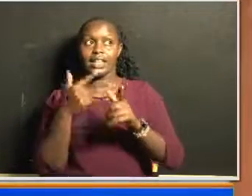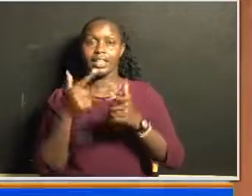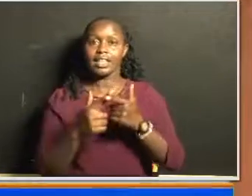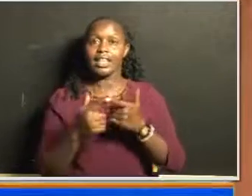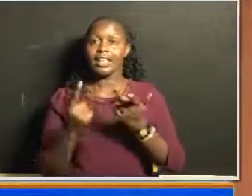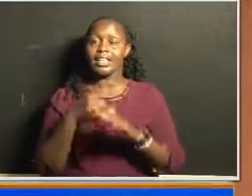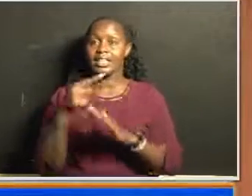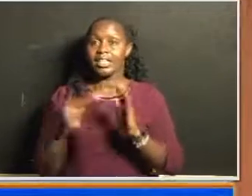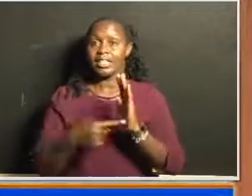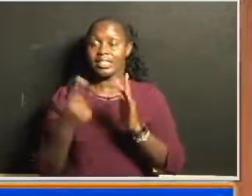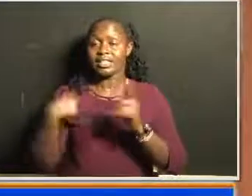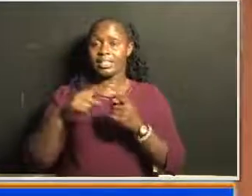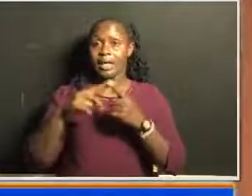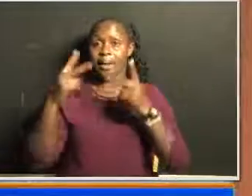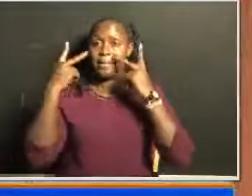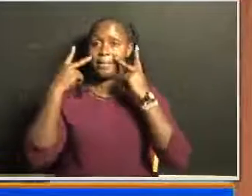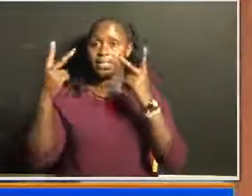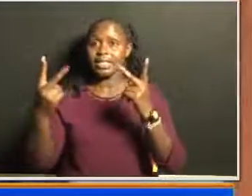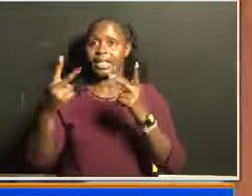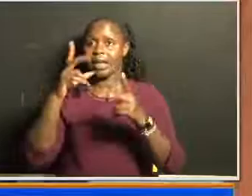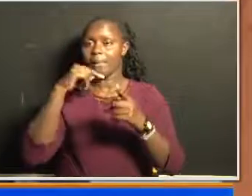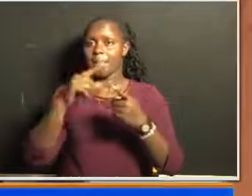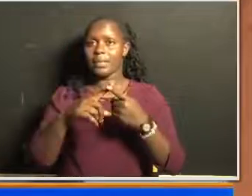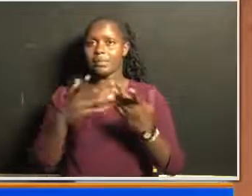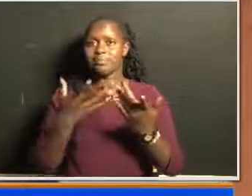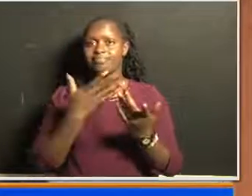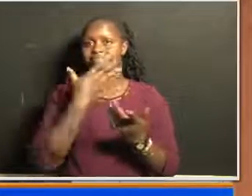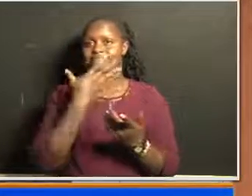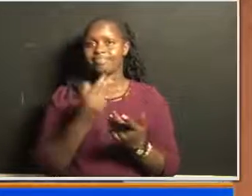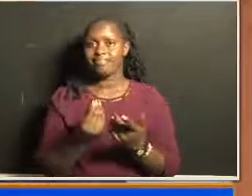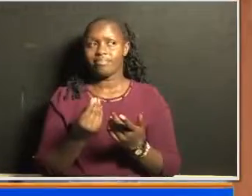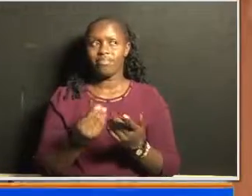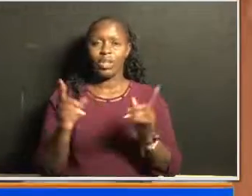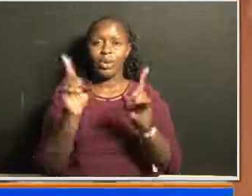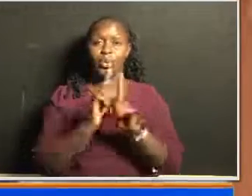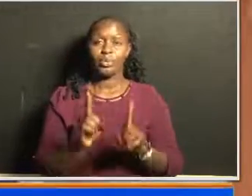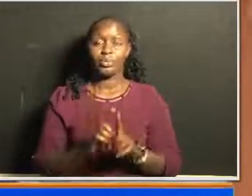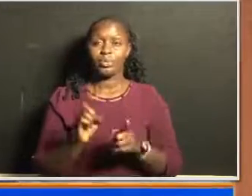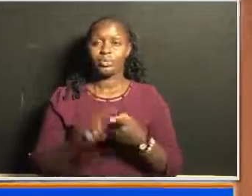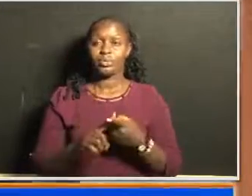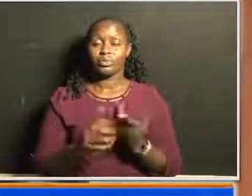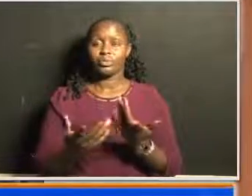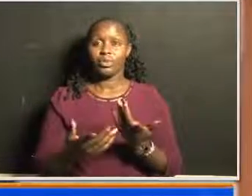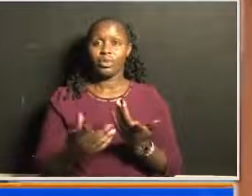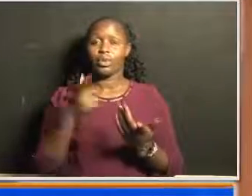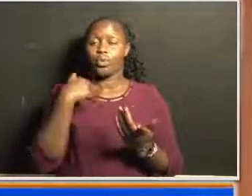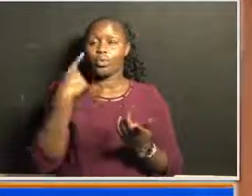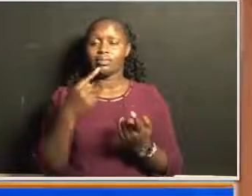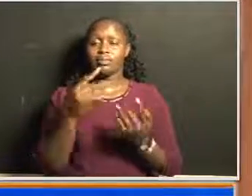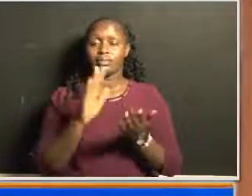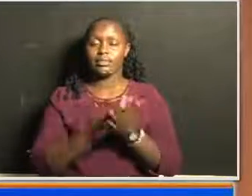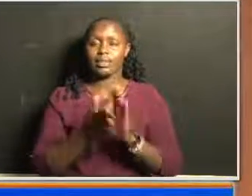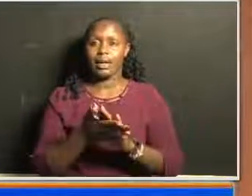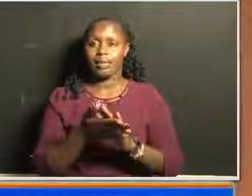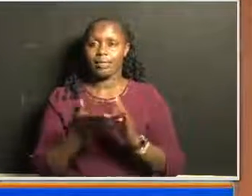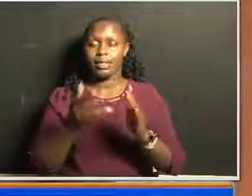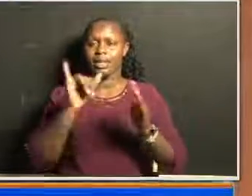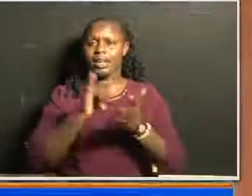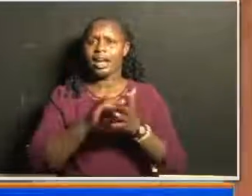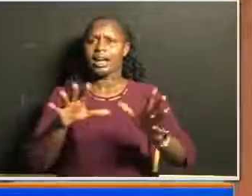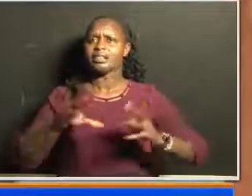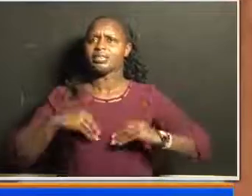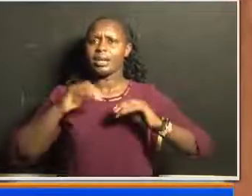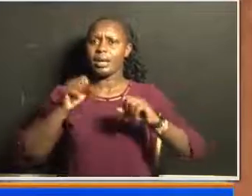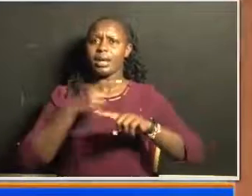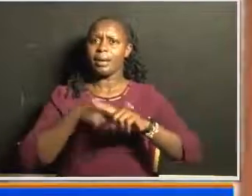mama ikachukuliwa mali ya mwanaume na ikachukuliwa ikawekwa kwa huyu ambaye kwamba ni bibi yake, kwa hivyo hiyo inaweza kubalika. Lakini a